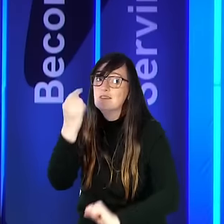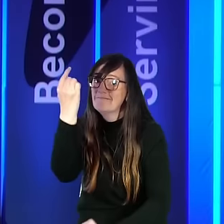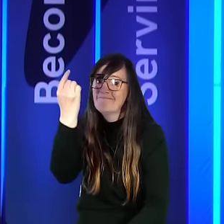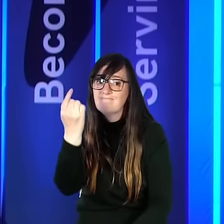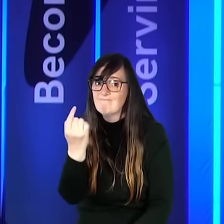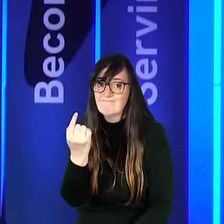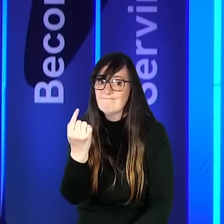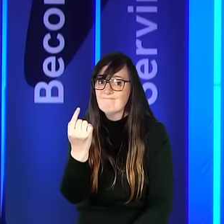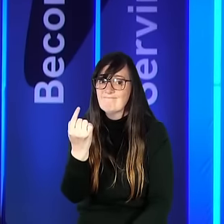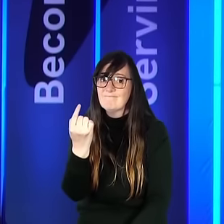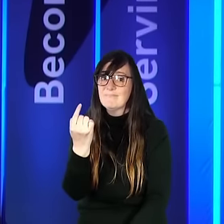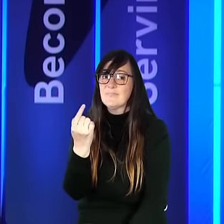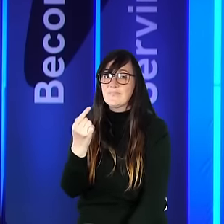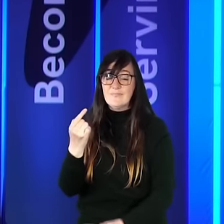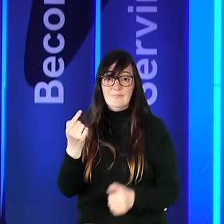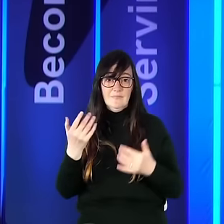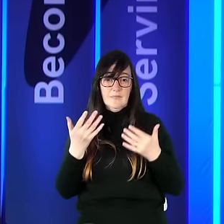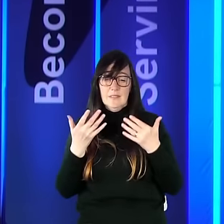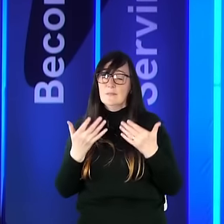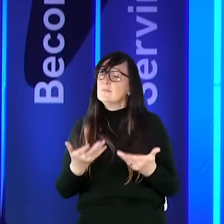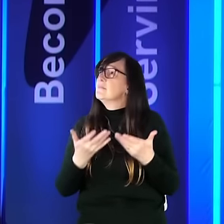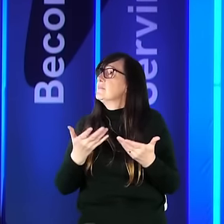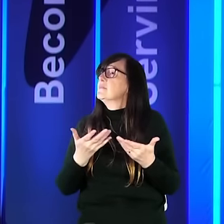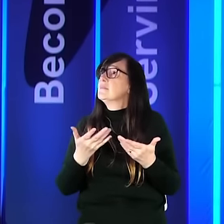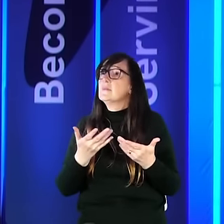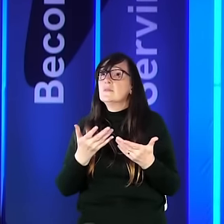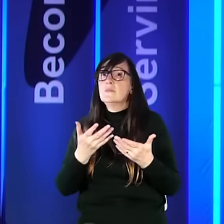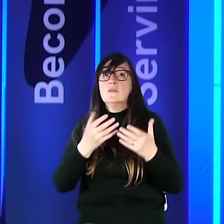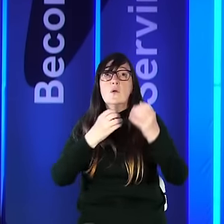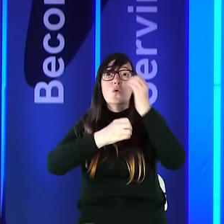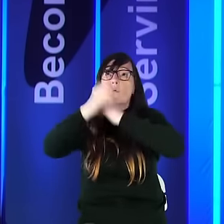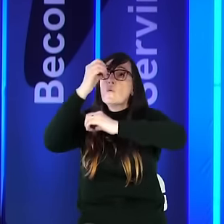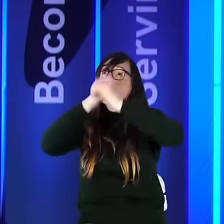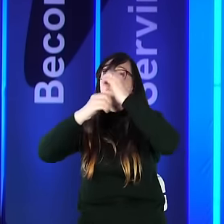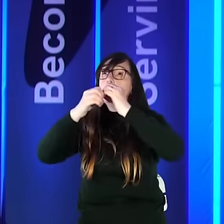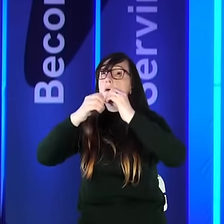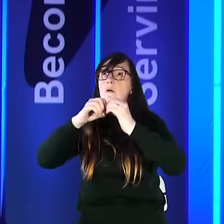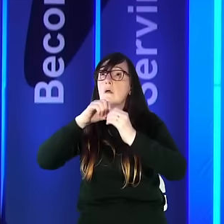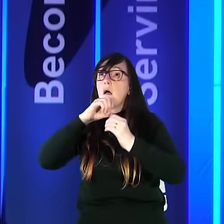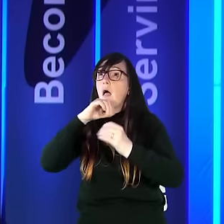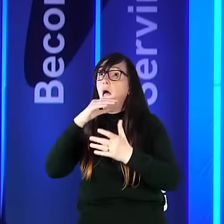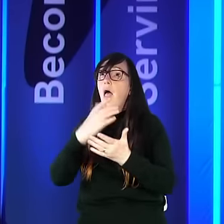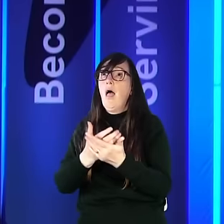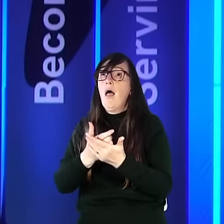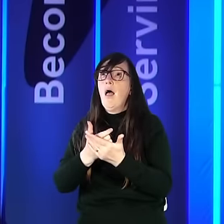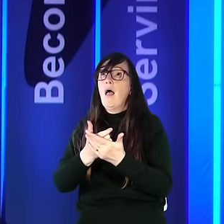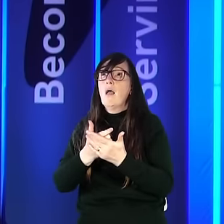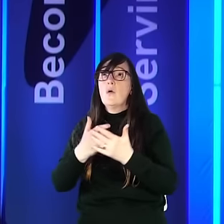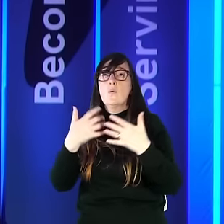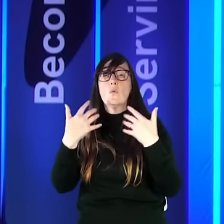The glories of this current universe, they are just a taster of the new world that he is preparing for us.